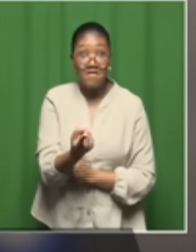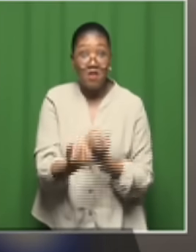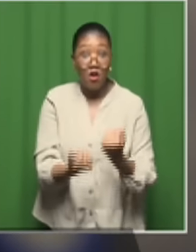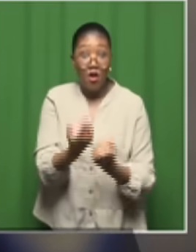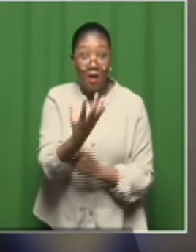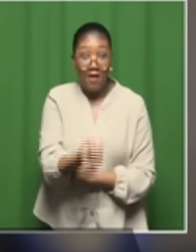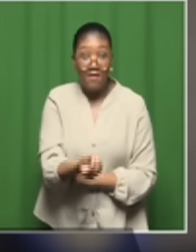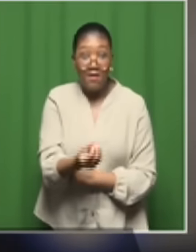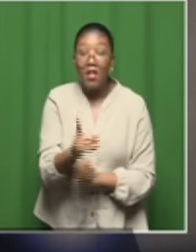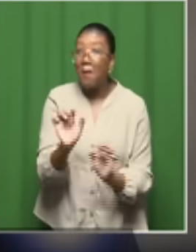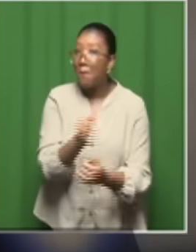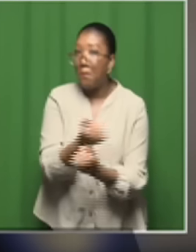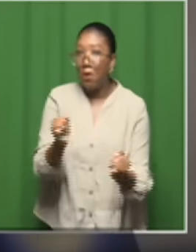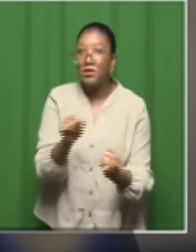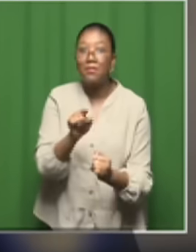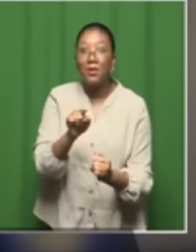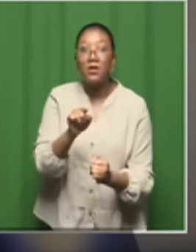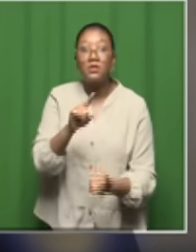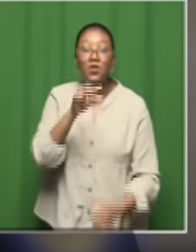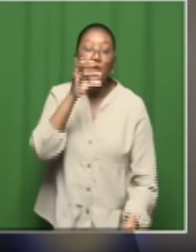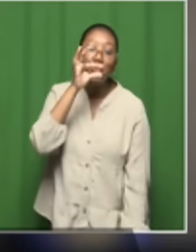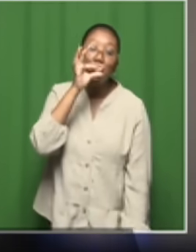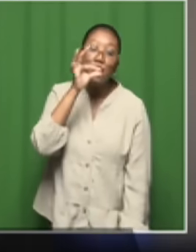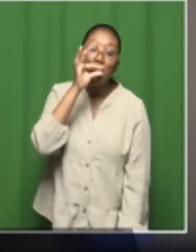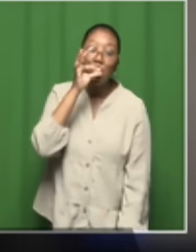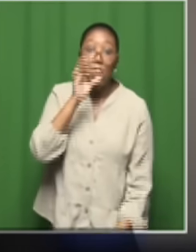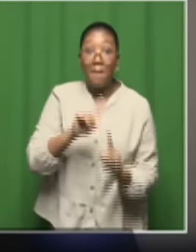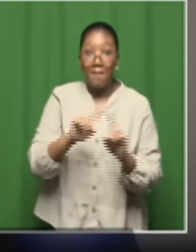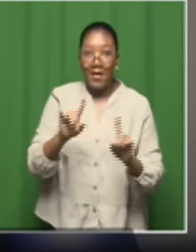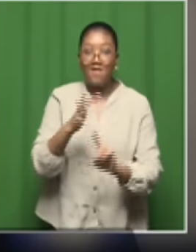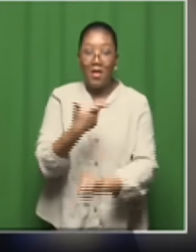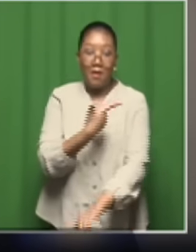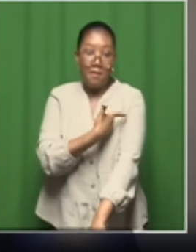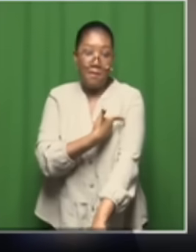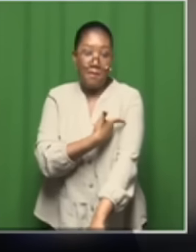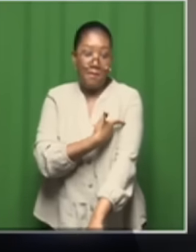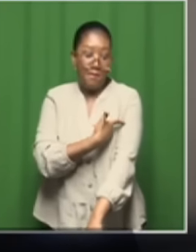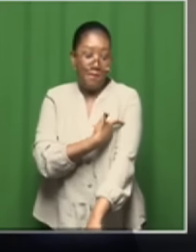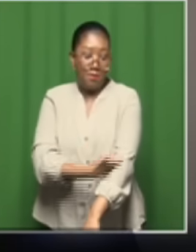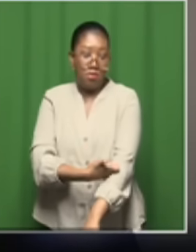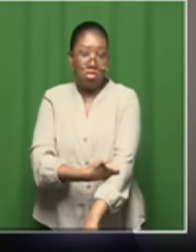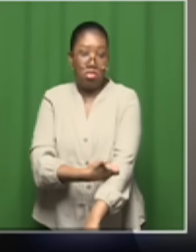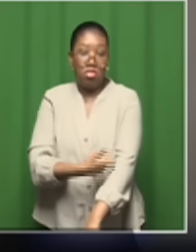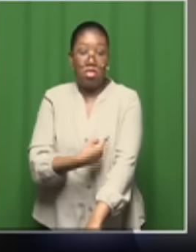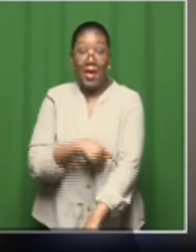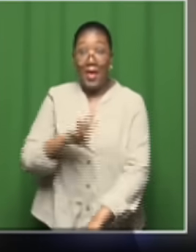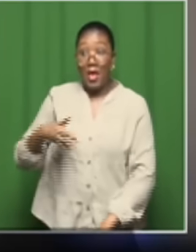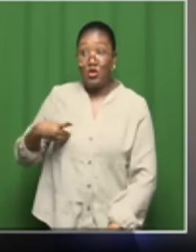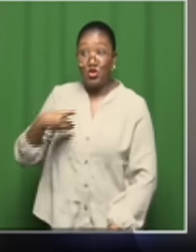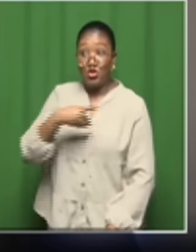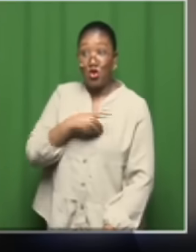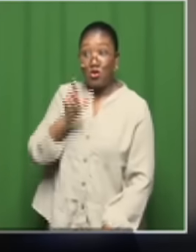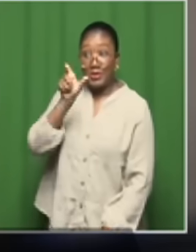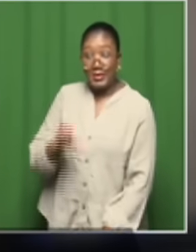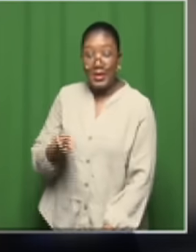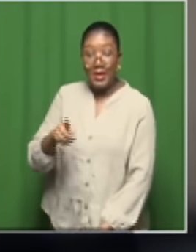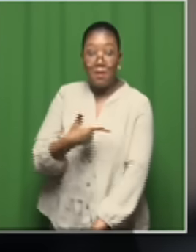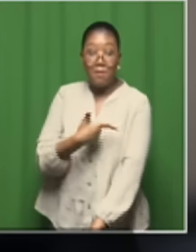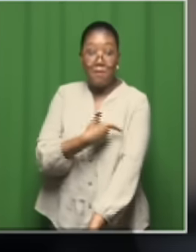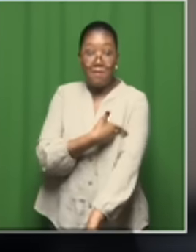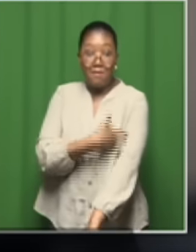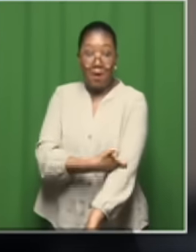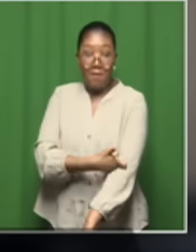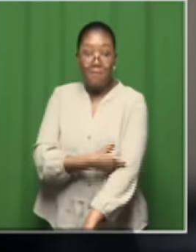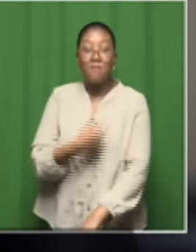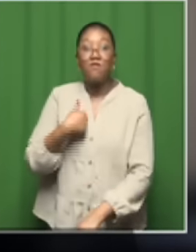allowed to do those things, but I'm going to have blood taken out. It's going to be a medical doctor who's going to prove the percentage of the